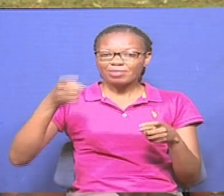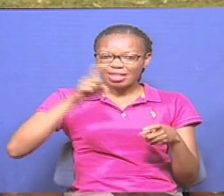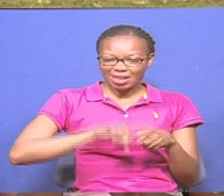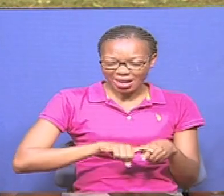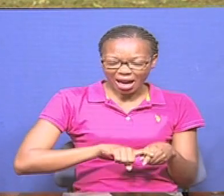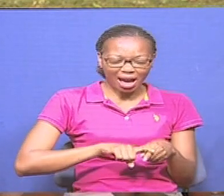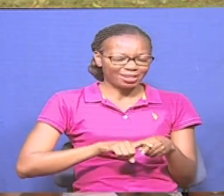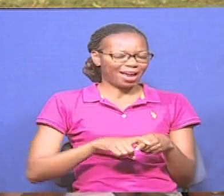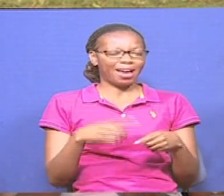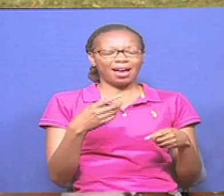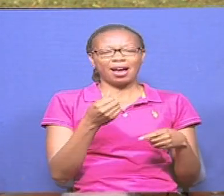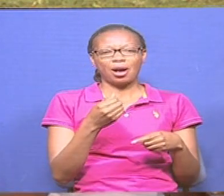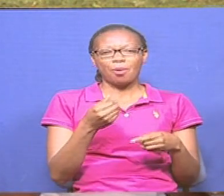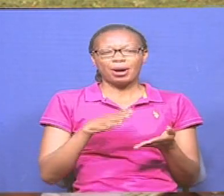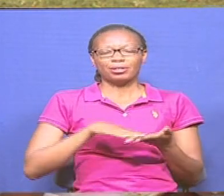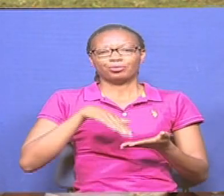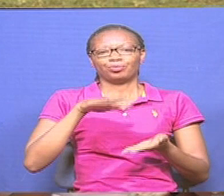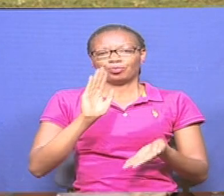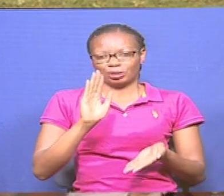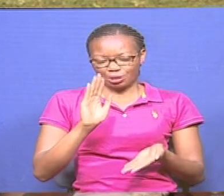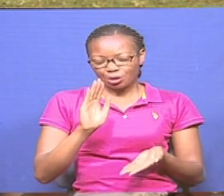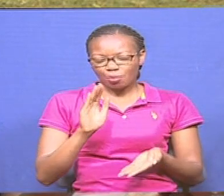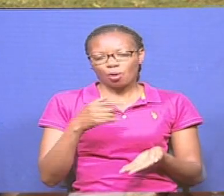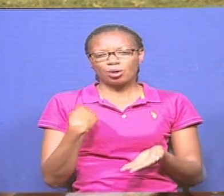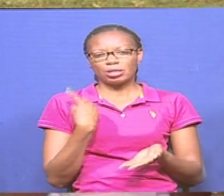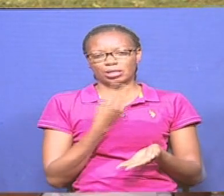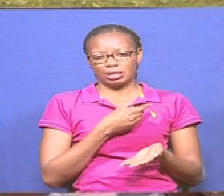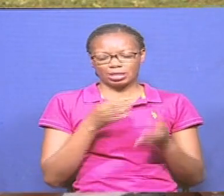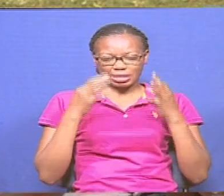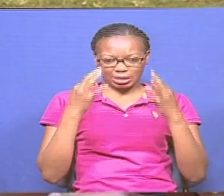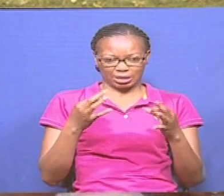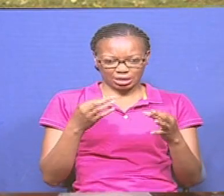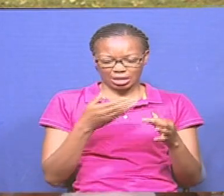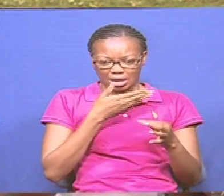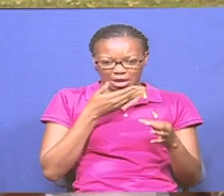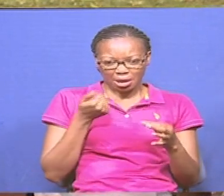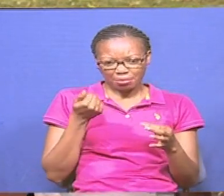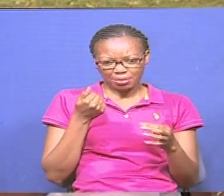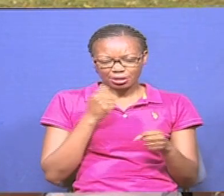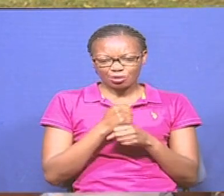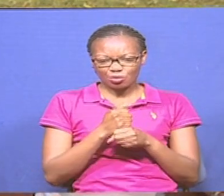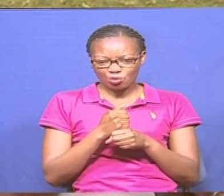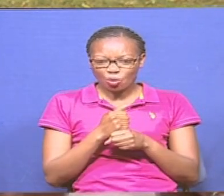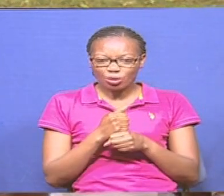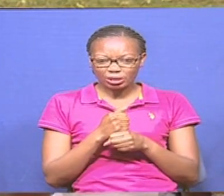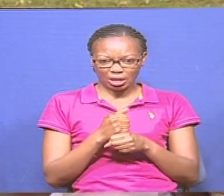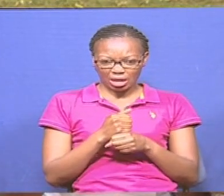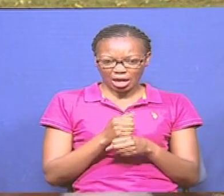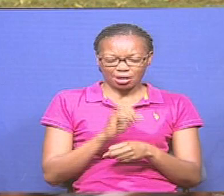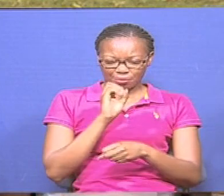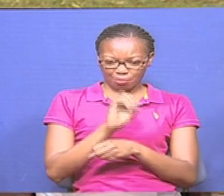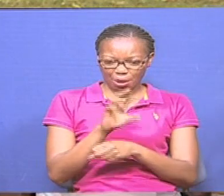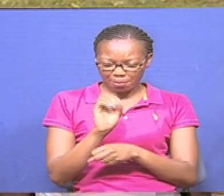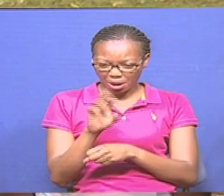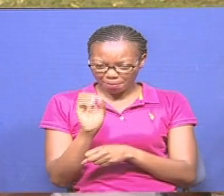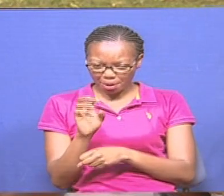money if they just do a bit of processing or value addition to their products. For